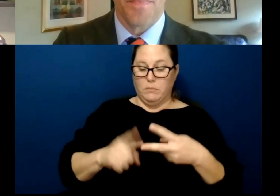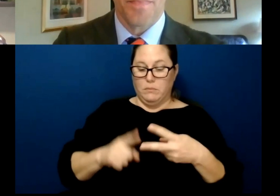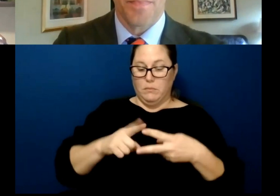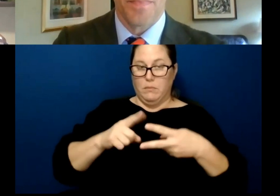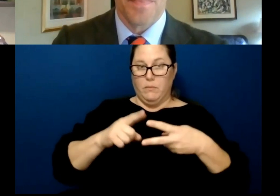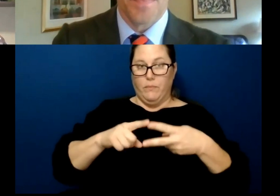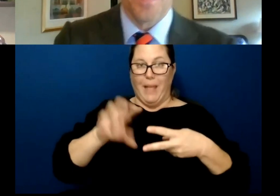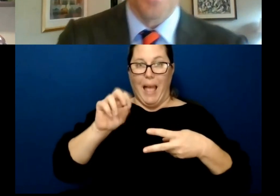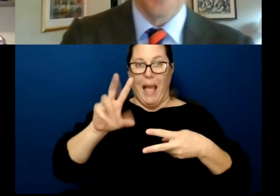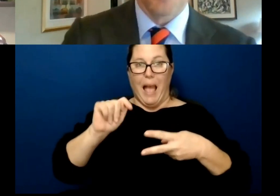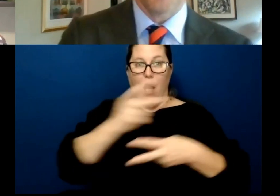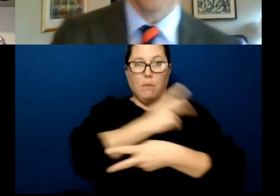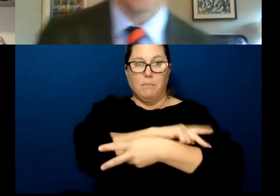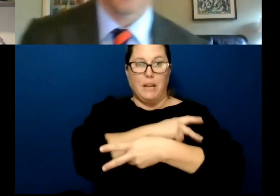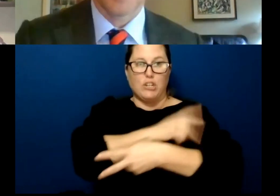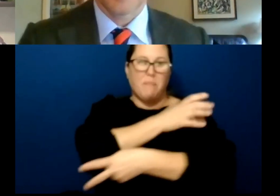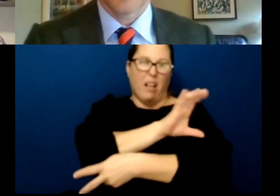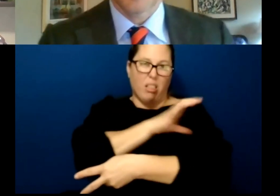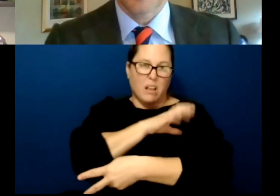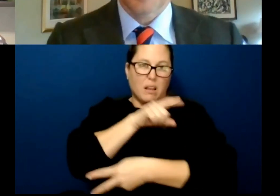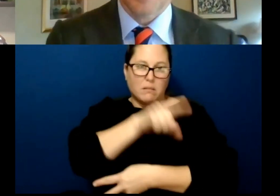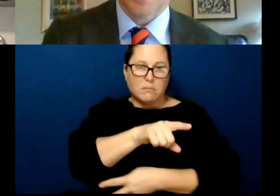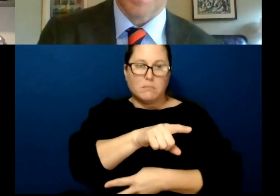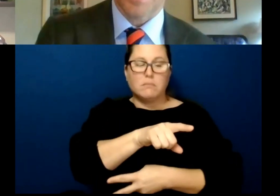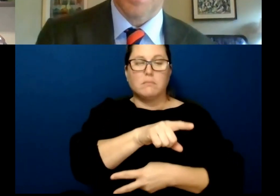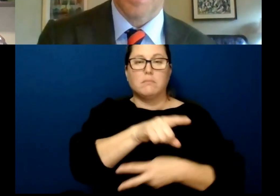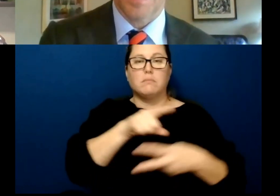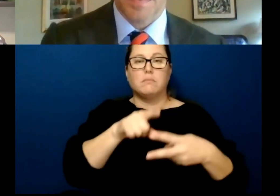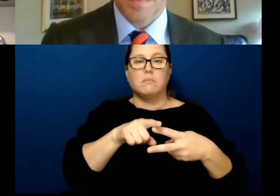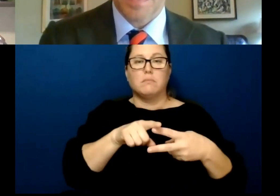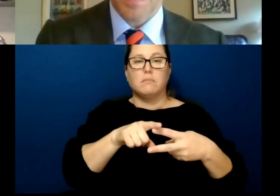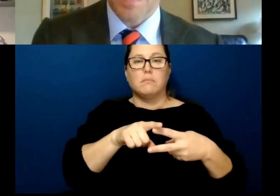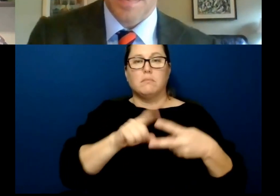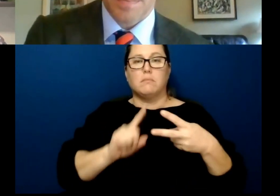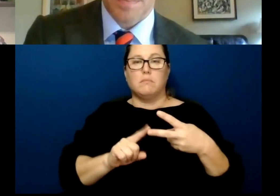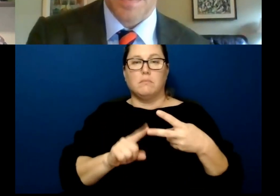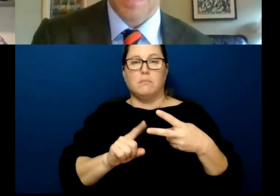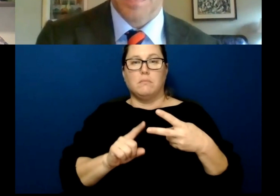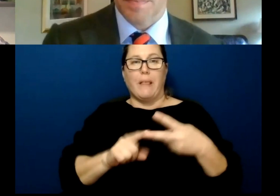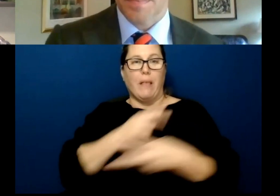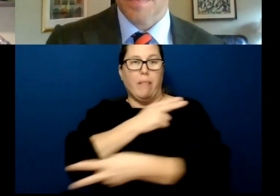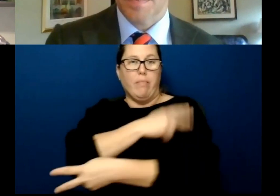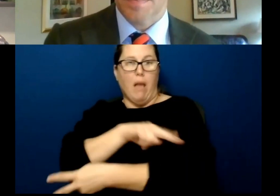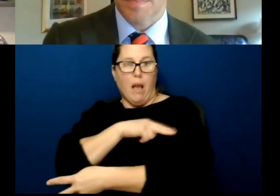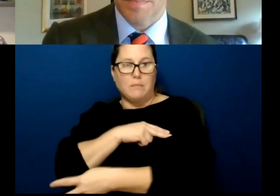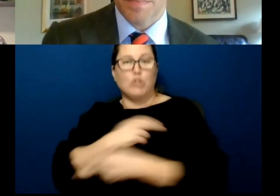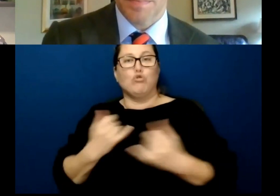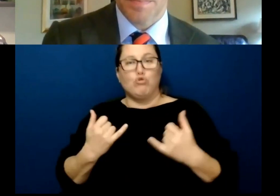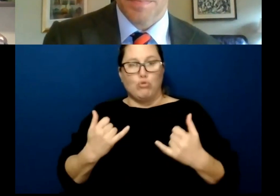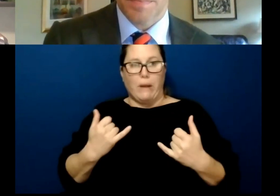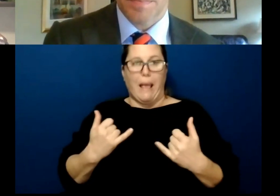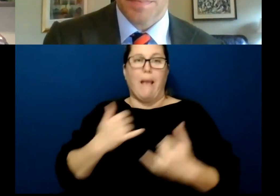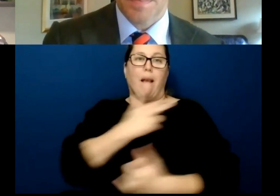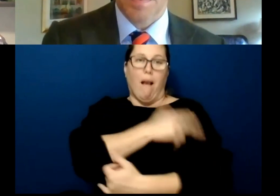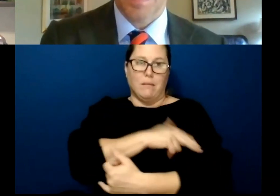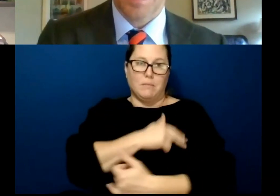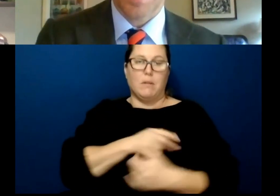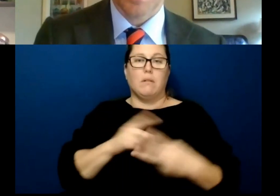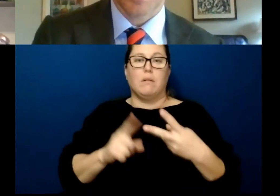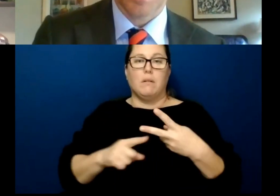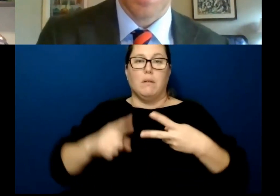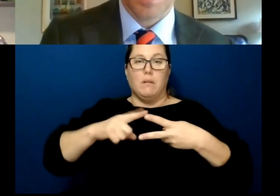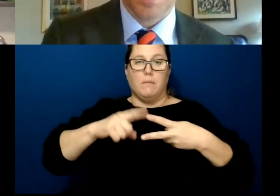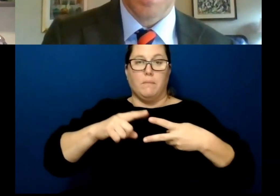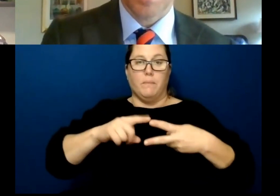outpatient clinic. Okay. And then I have days where I'm in the hospital like I am today. On days that I'm in